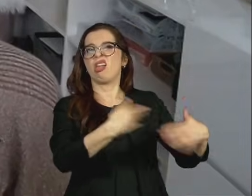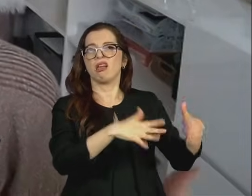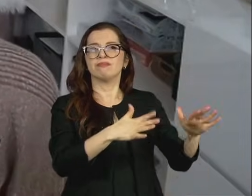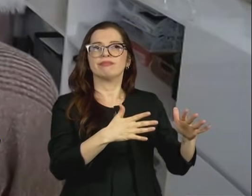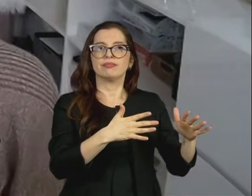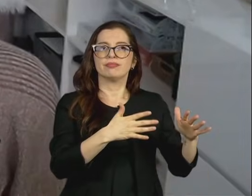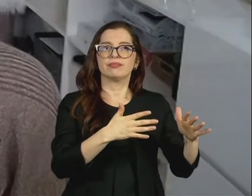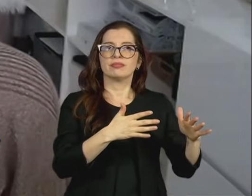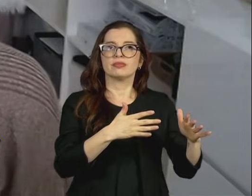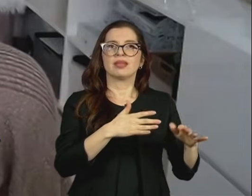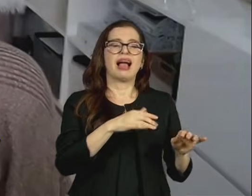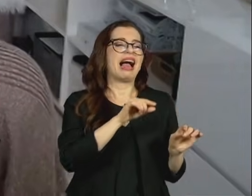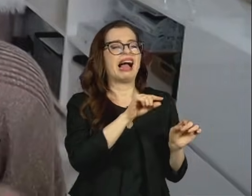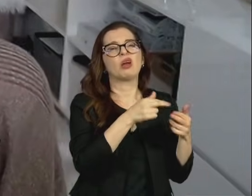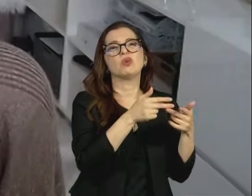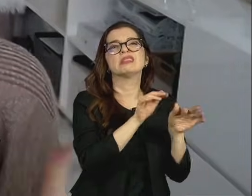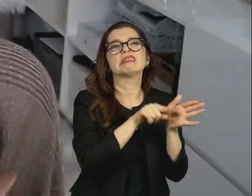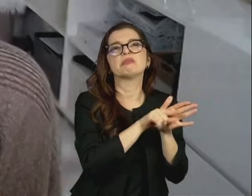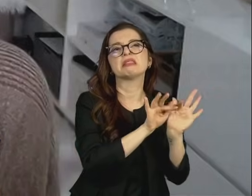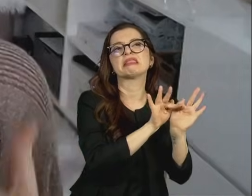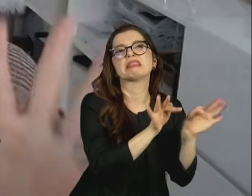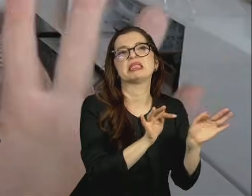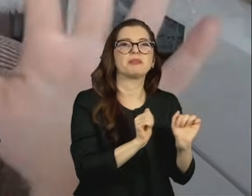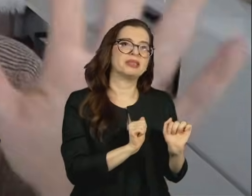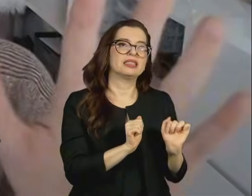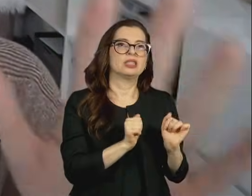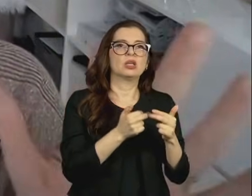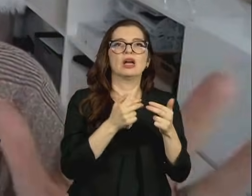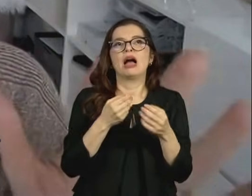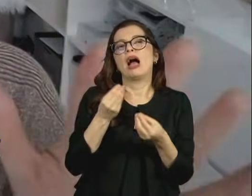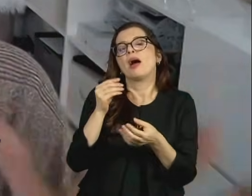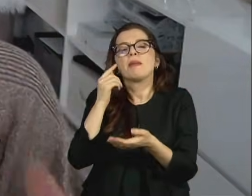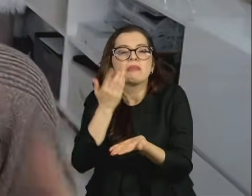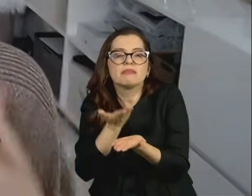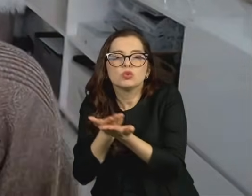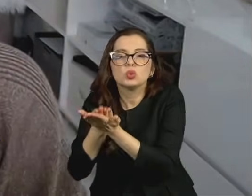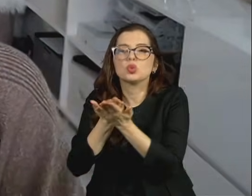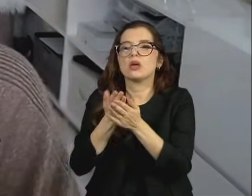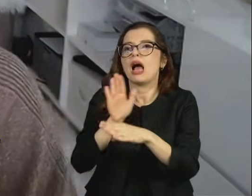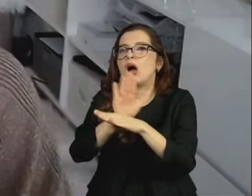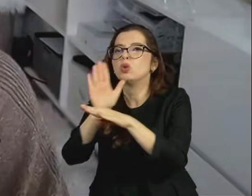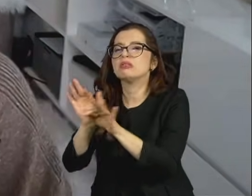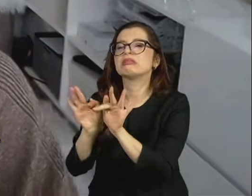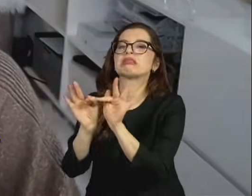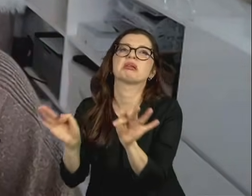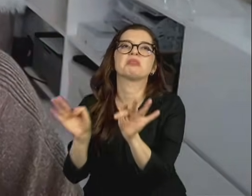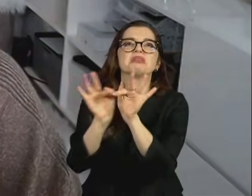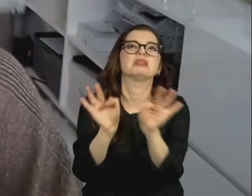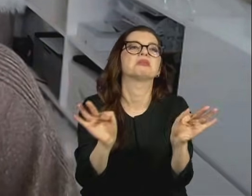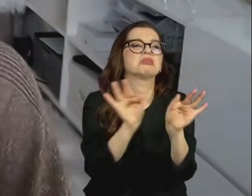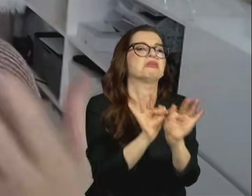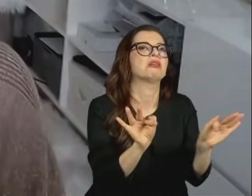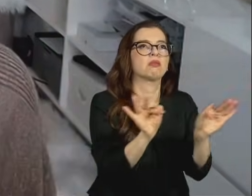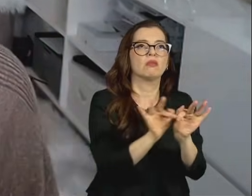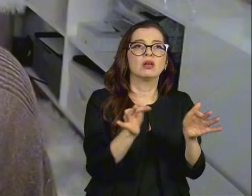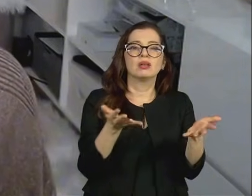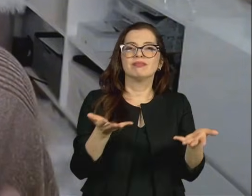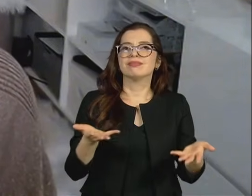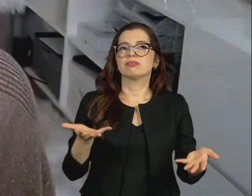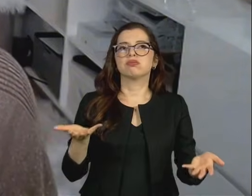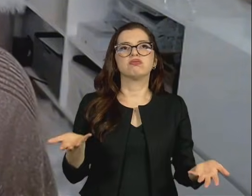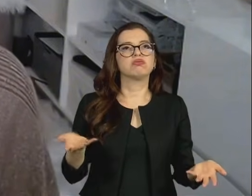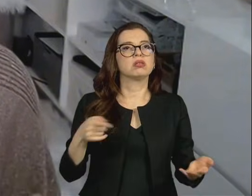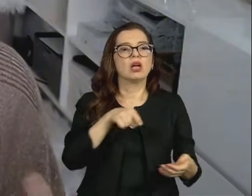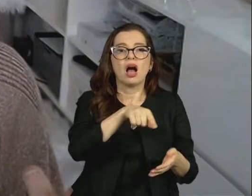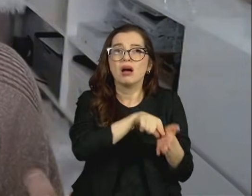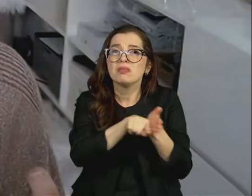under-researched, under-diagnosed, and under-treated and underfunded fields of medicine. And the reason for